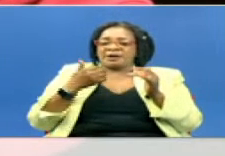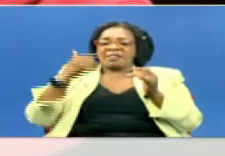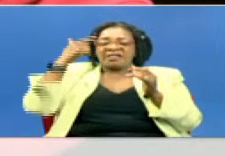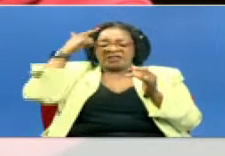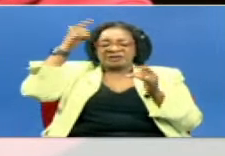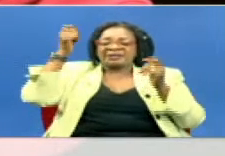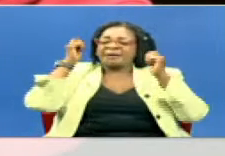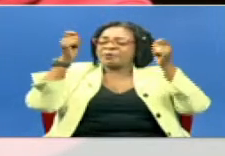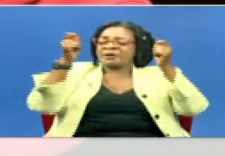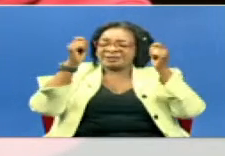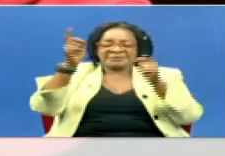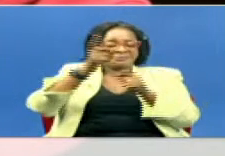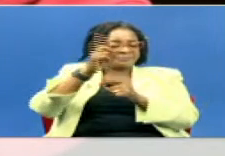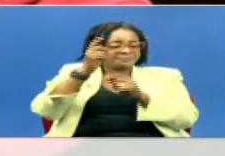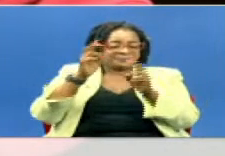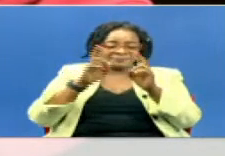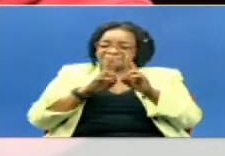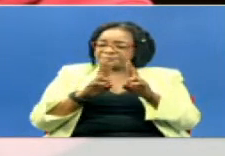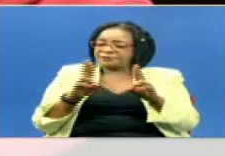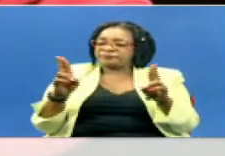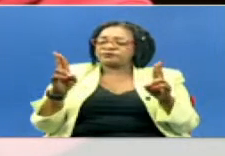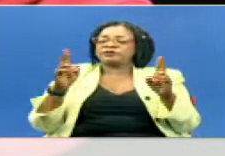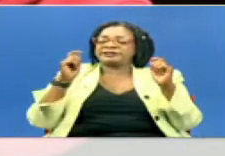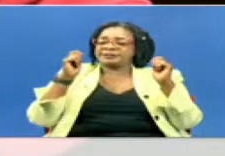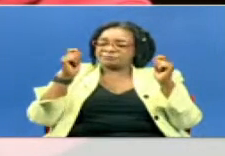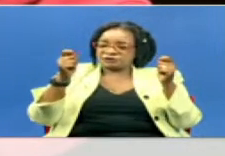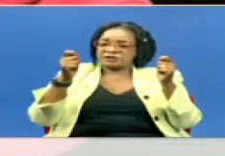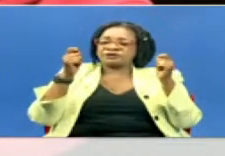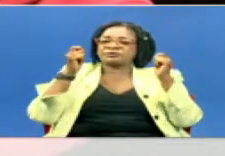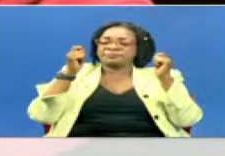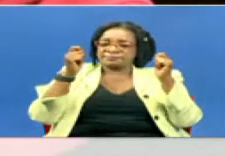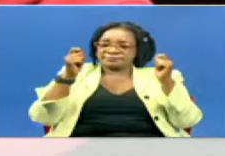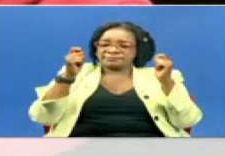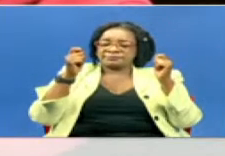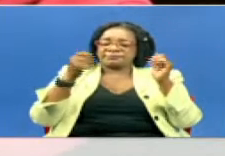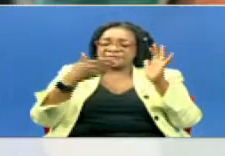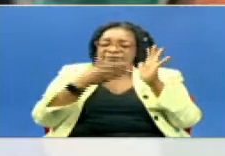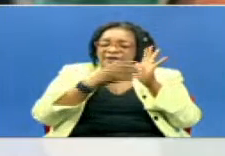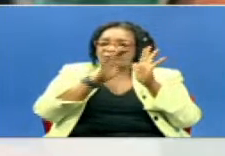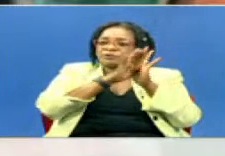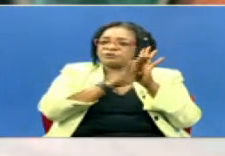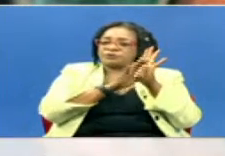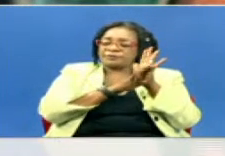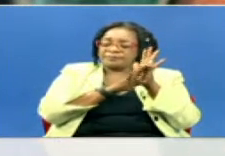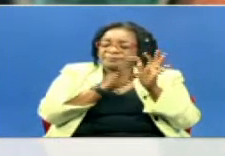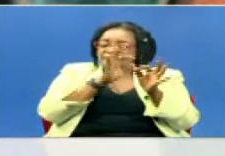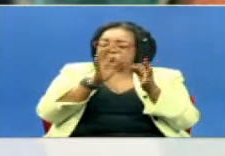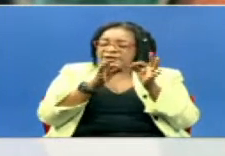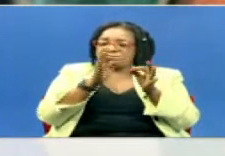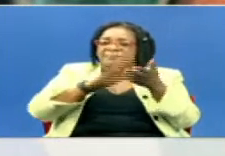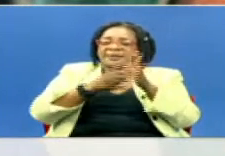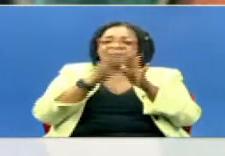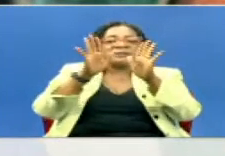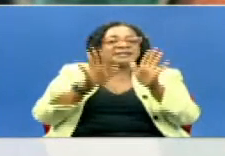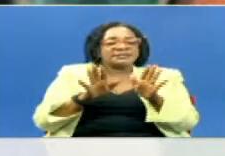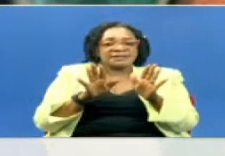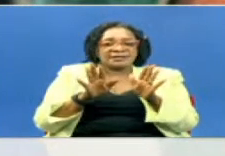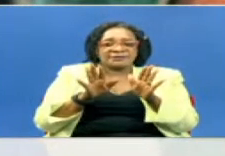no, peaceful demonstrations are in the Constitution. And if it becomes necessary